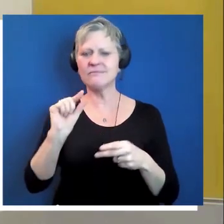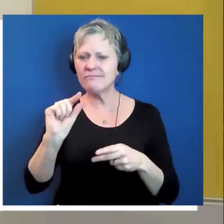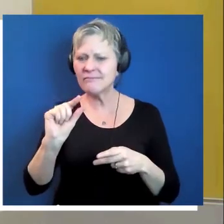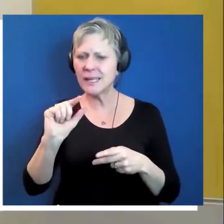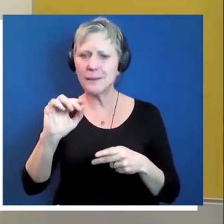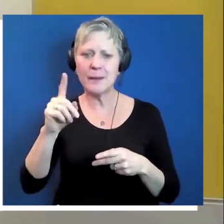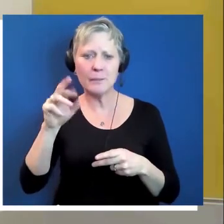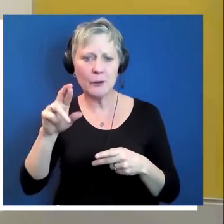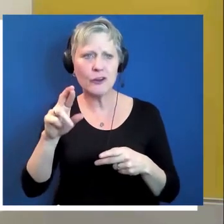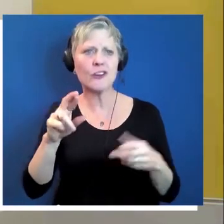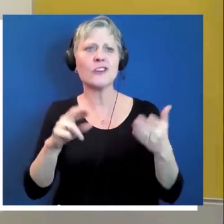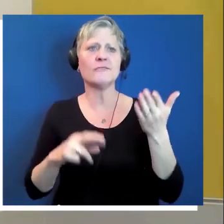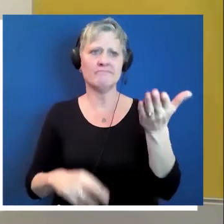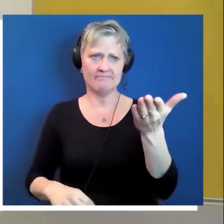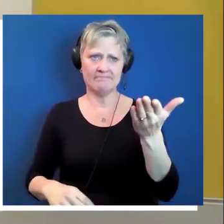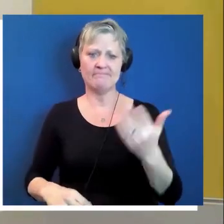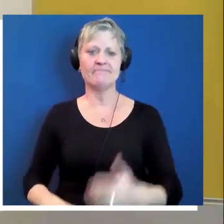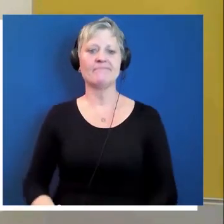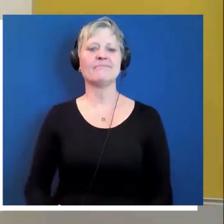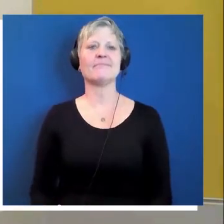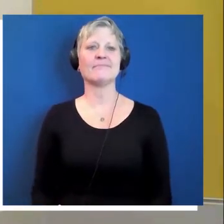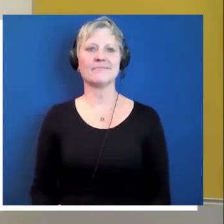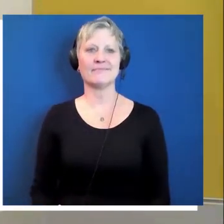a little bit of pepper.